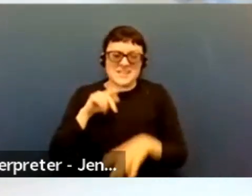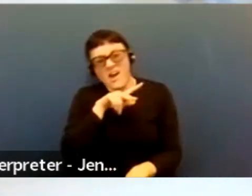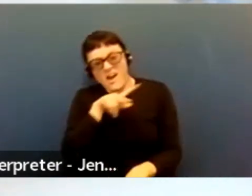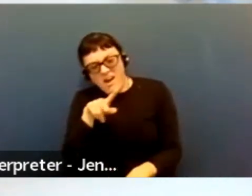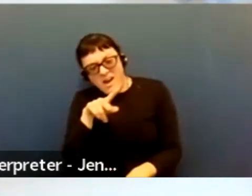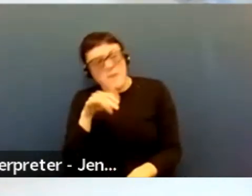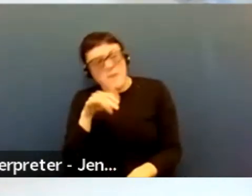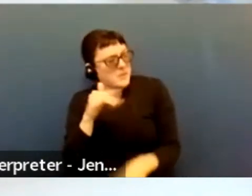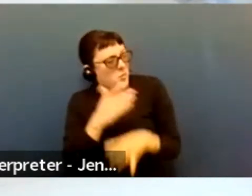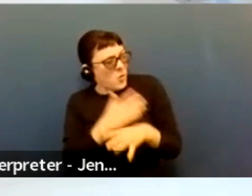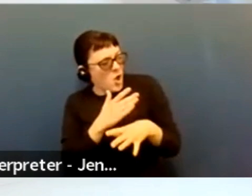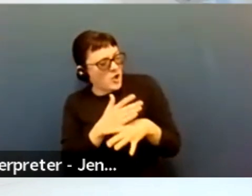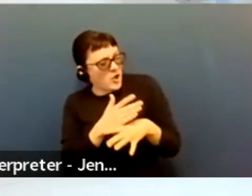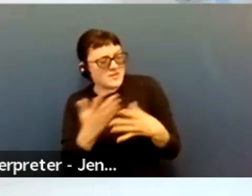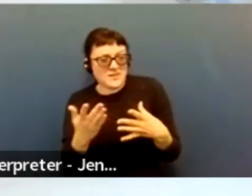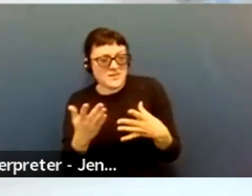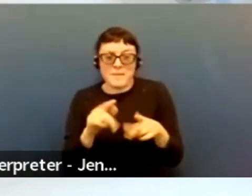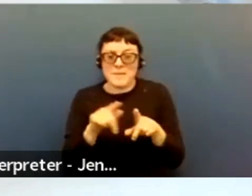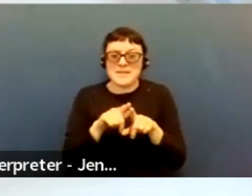hang on,